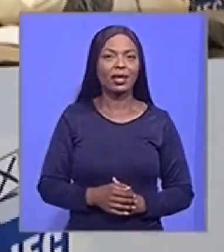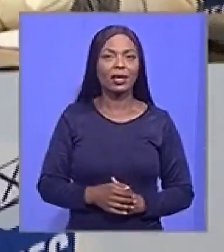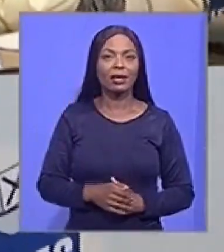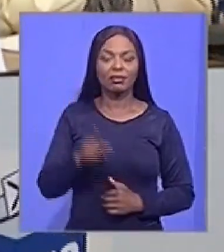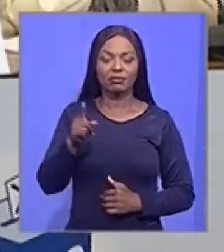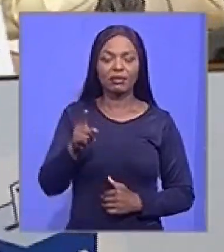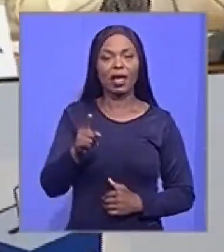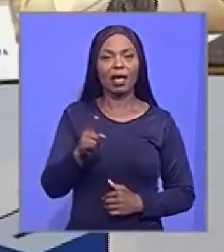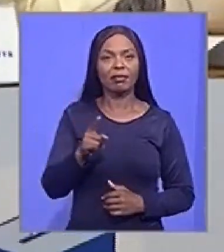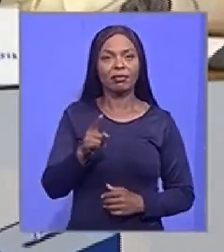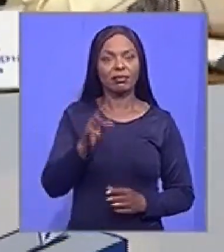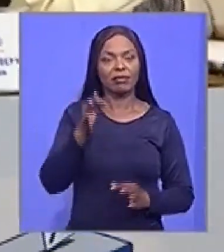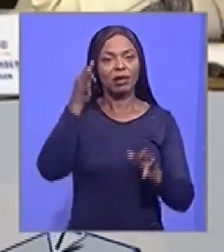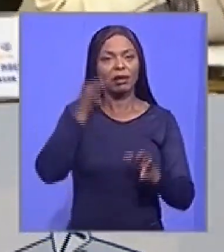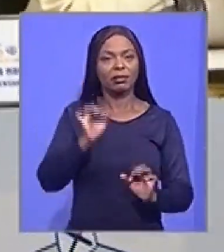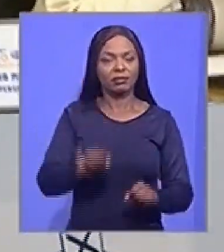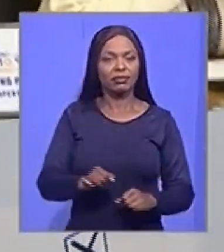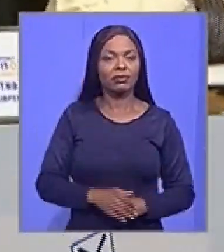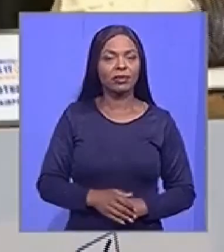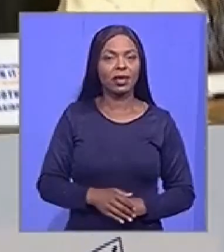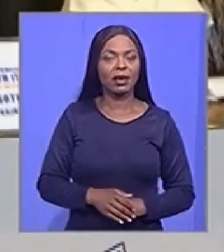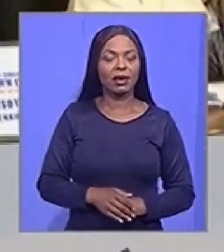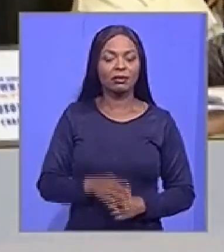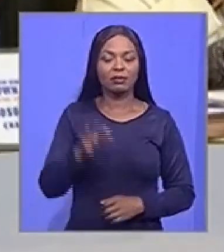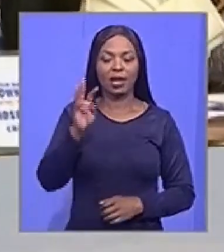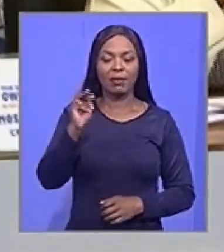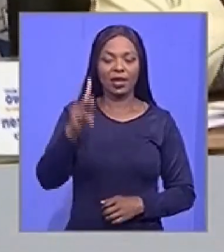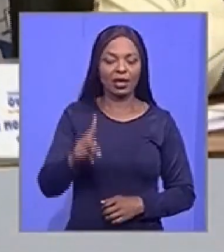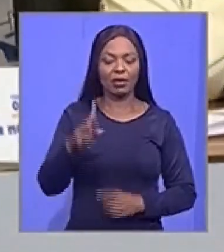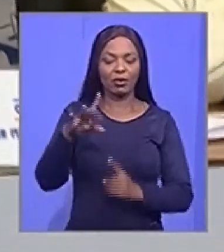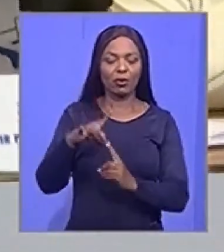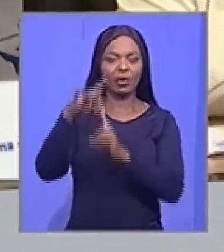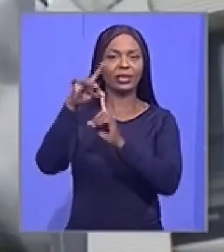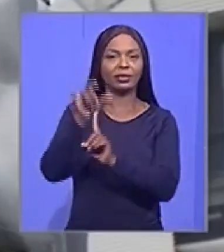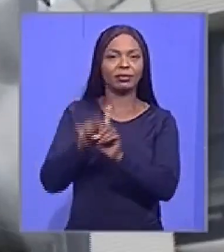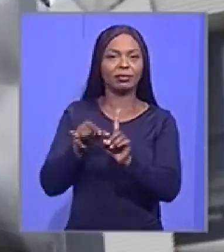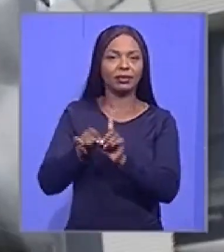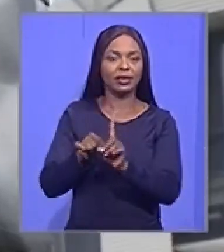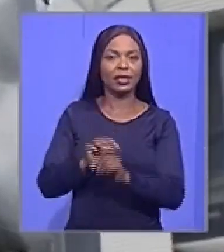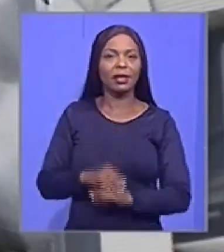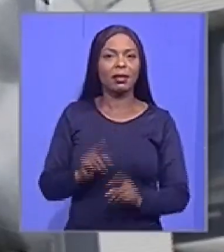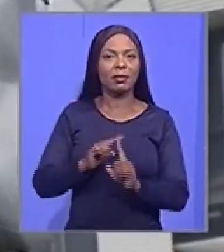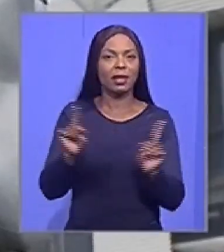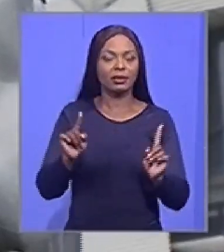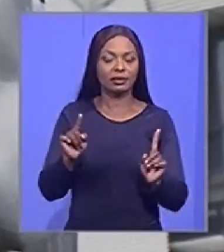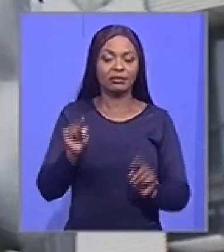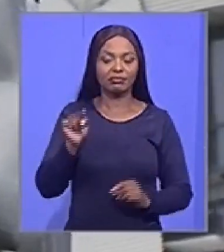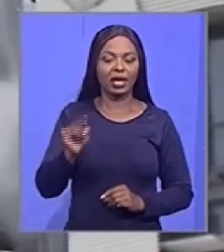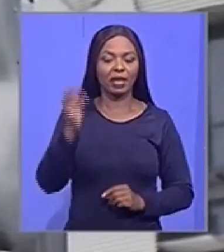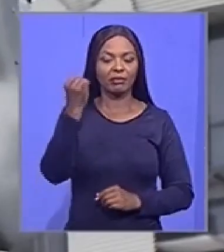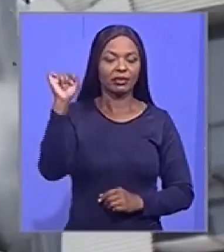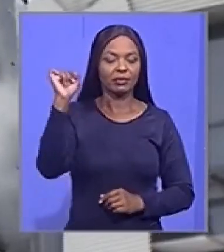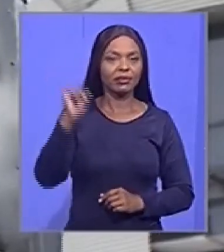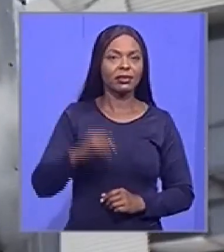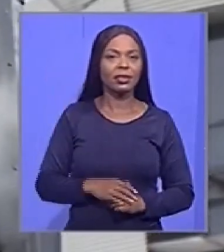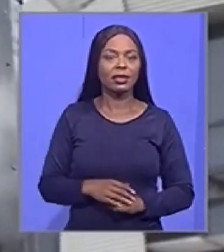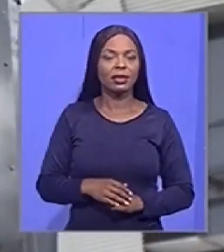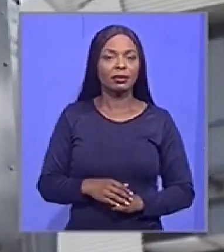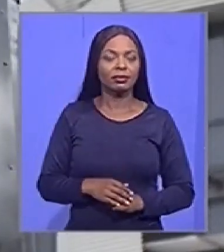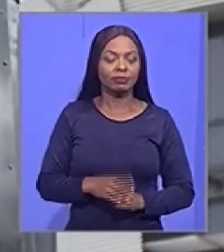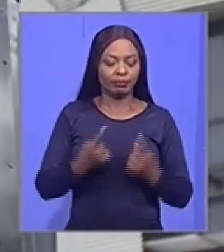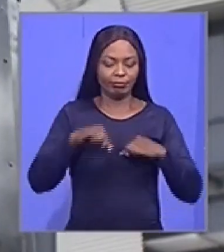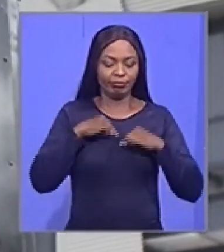upheld. The party that nominated him has been informed, and so the objectors are being informed. We will, as